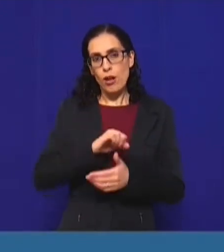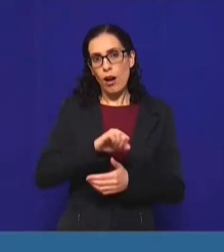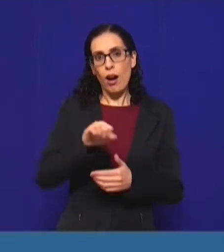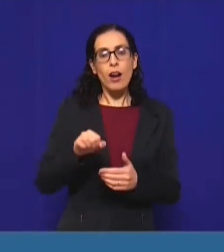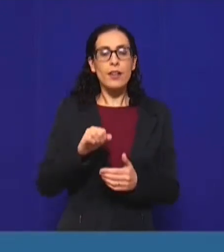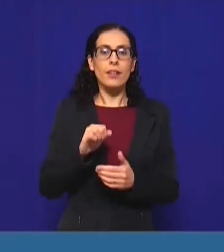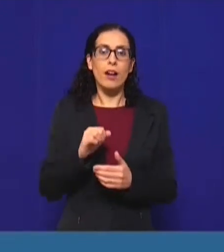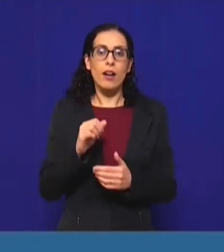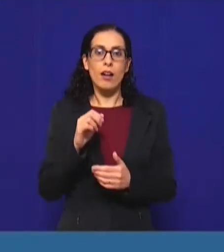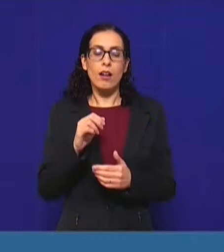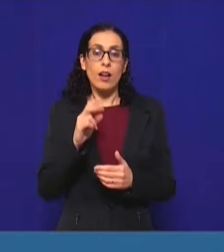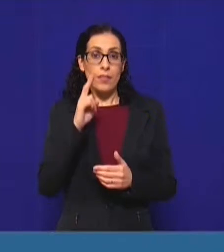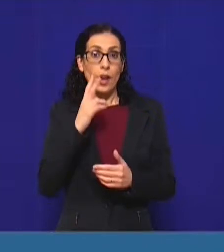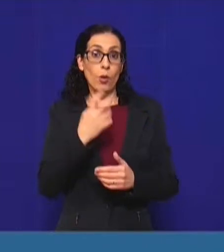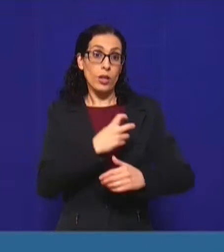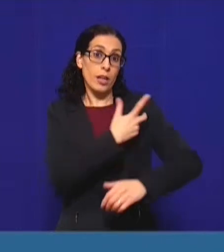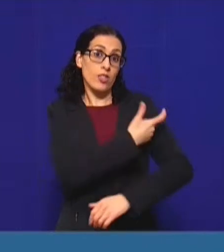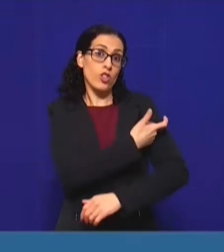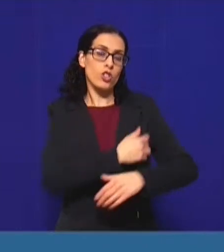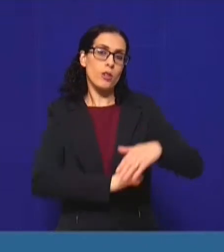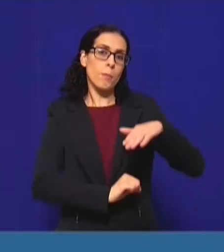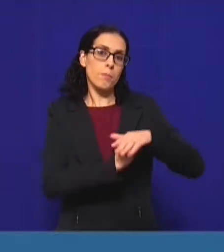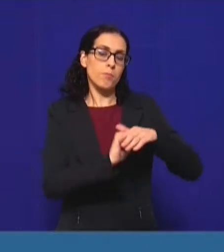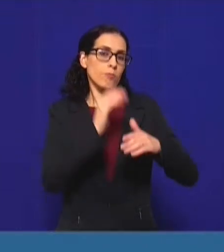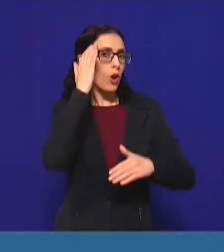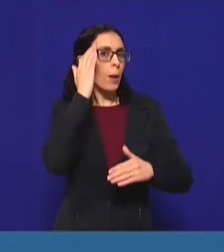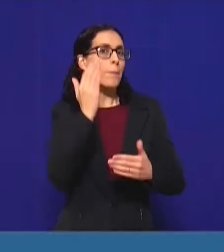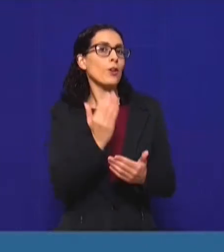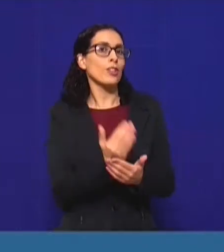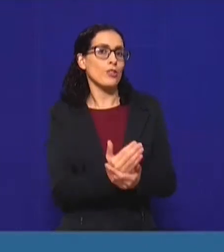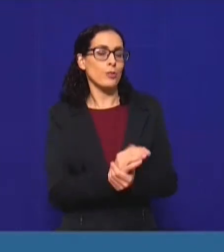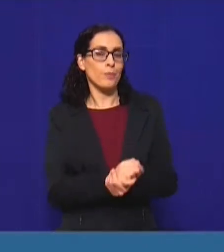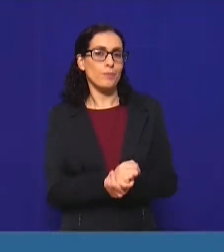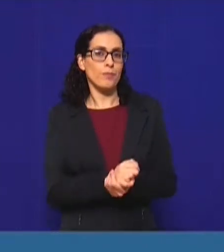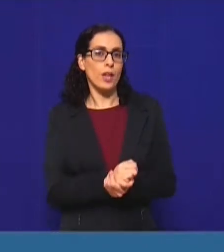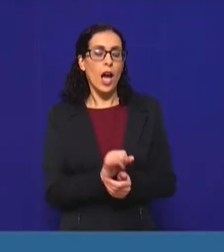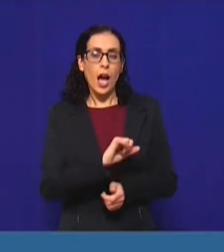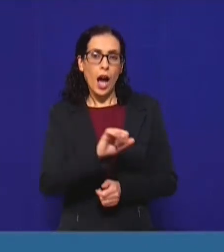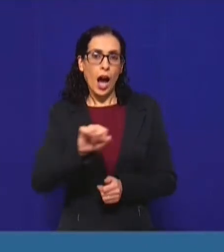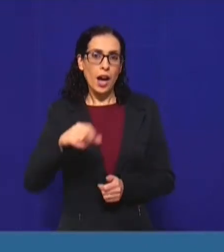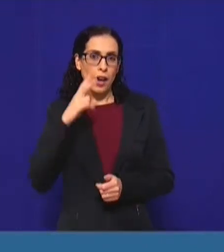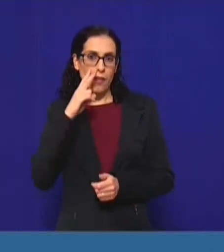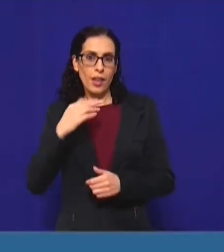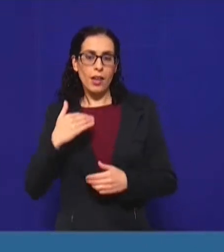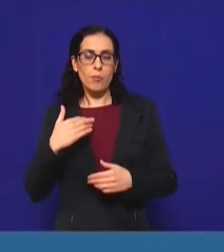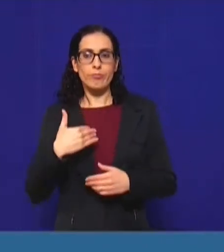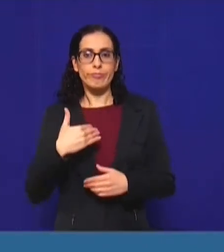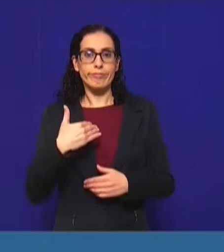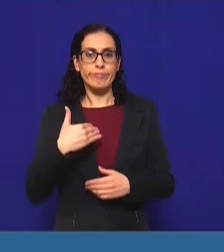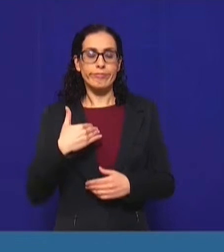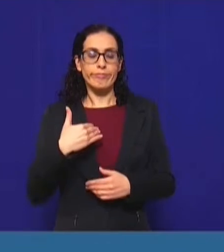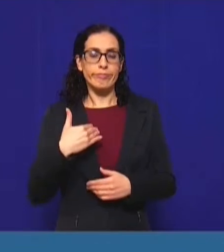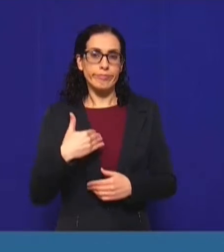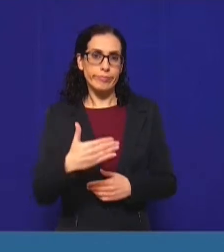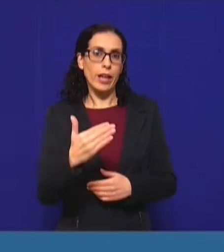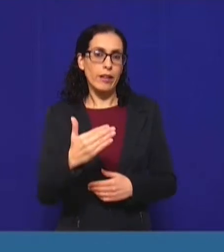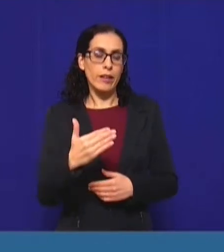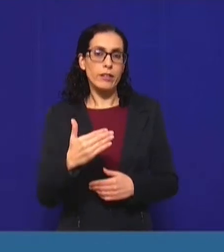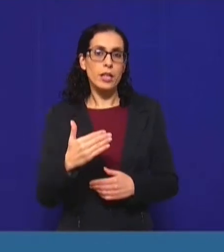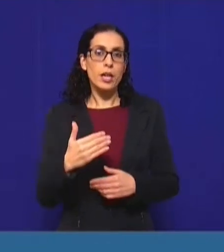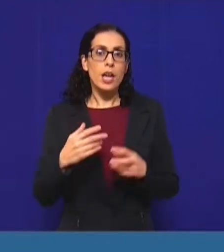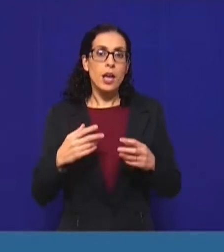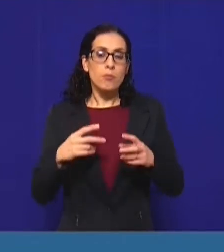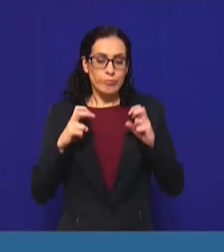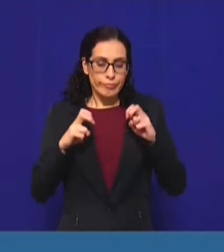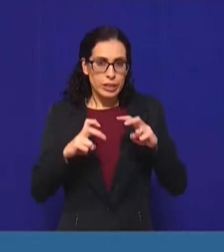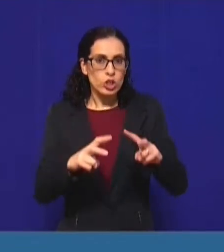minn din it-tilqima. Aħna bħal dejjem imxejna fuq l-evidenza, dejjem imxejna pass biex bekk aħna